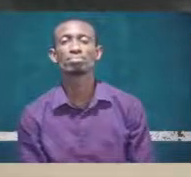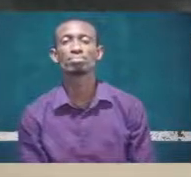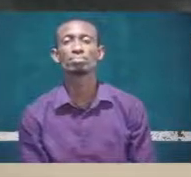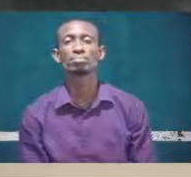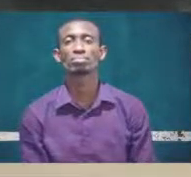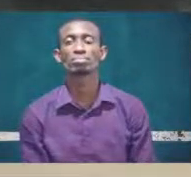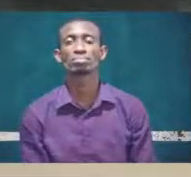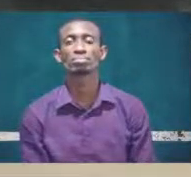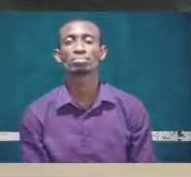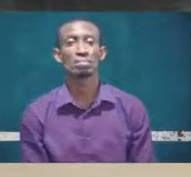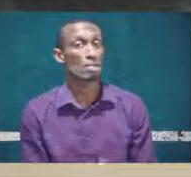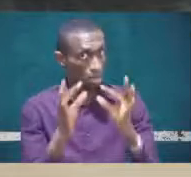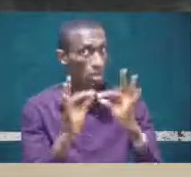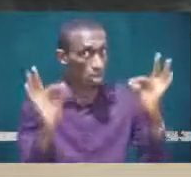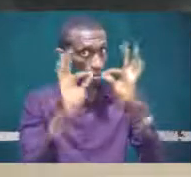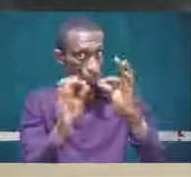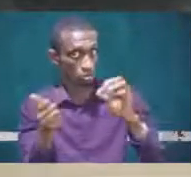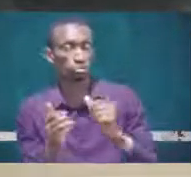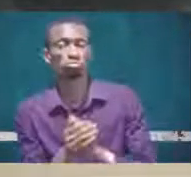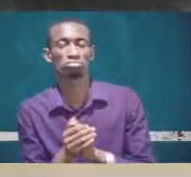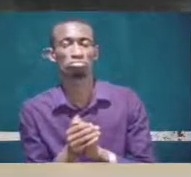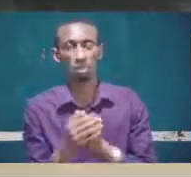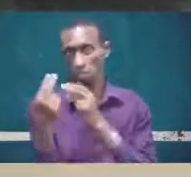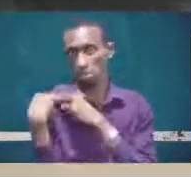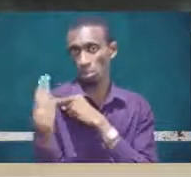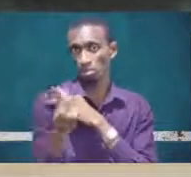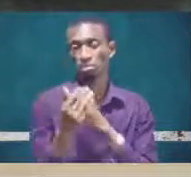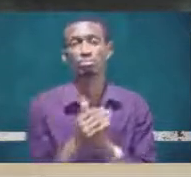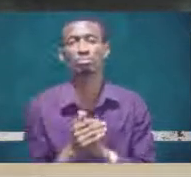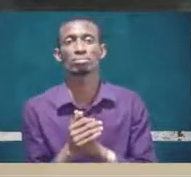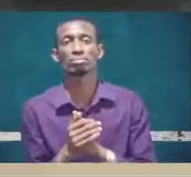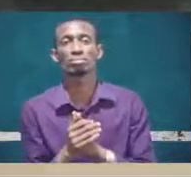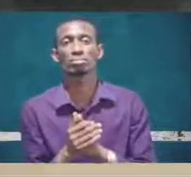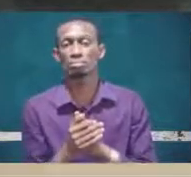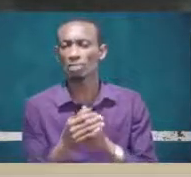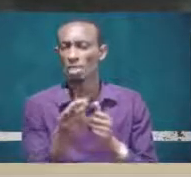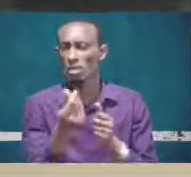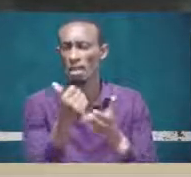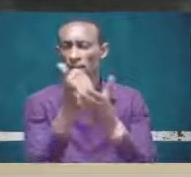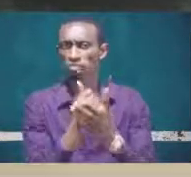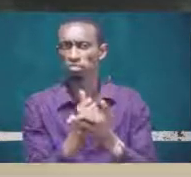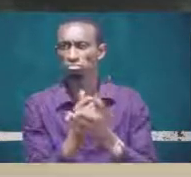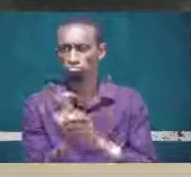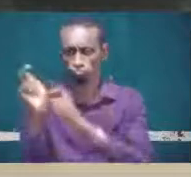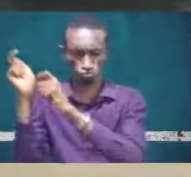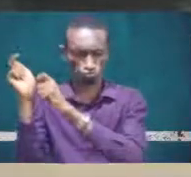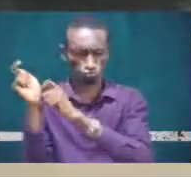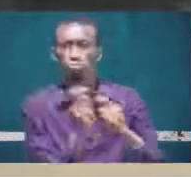The next function of money, transfer of immovable properties. Money